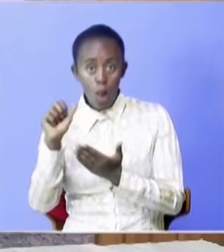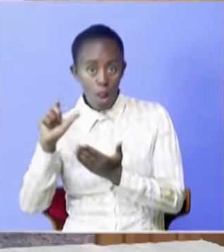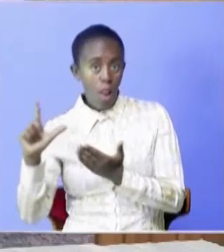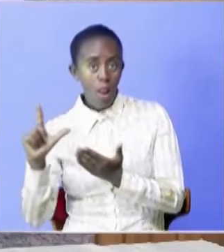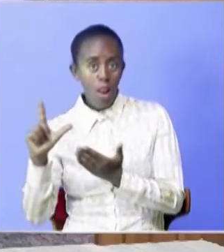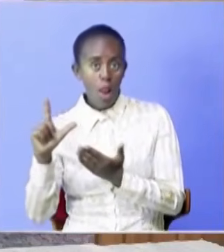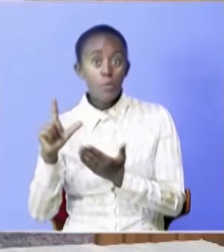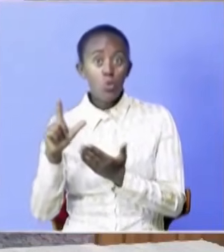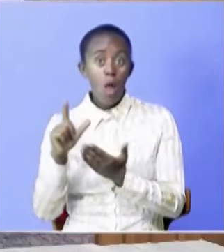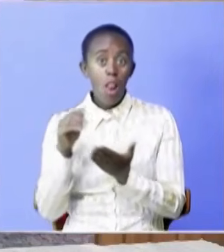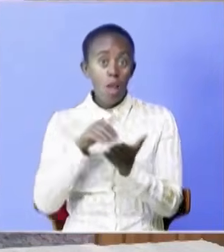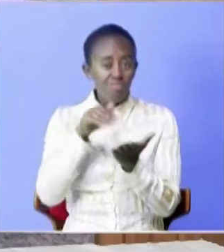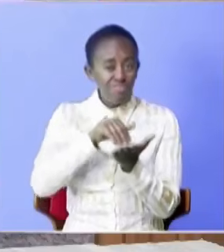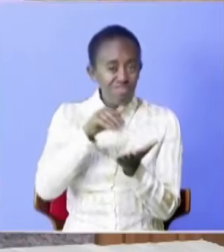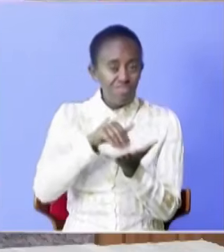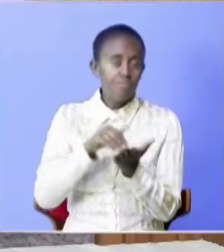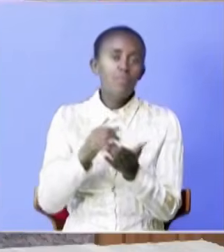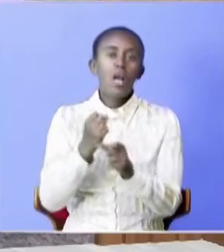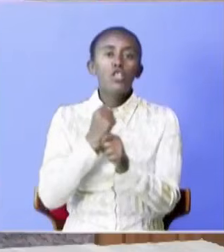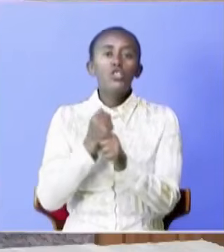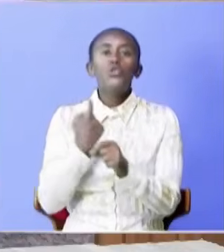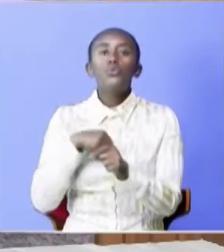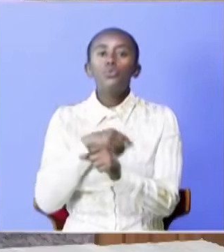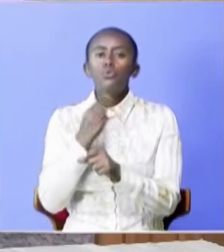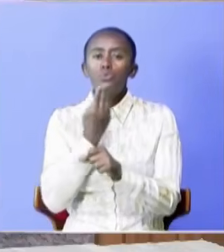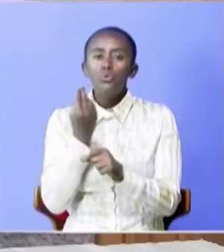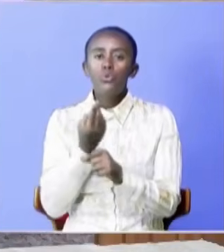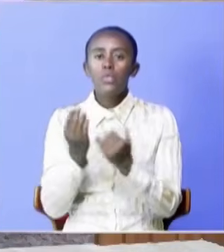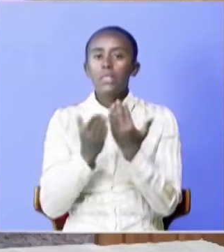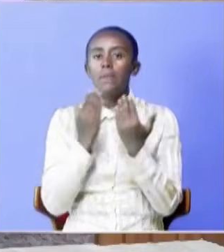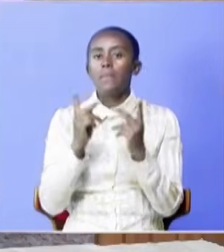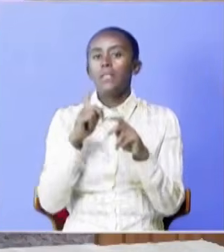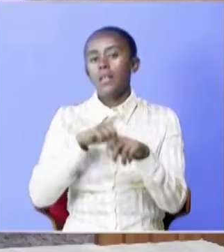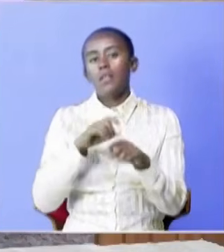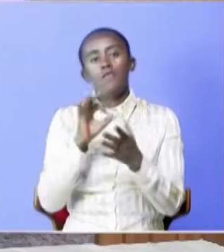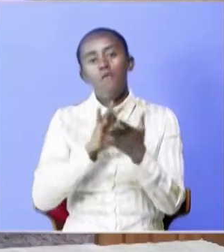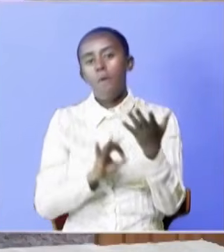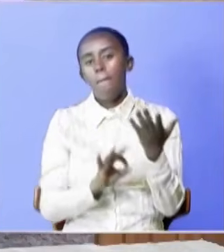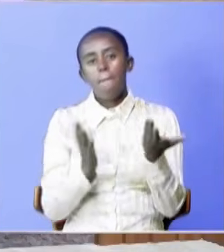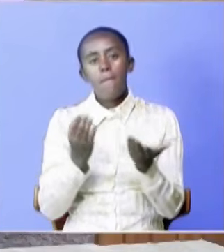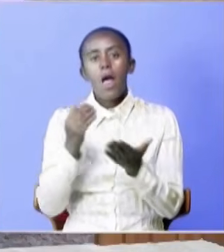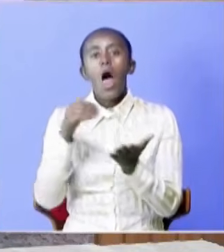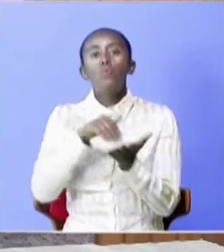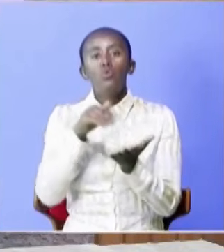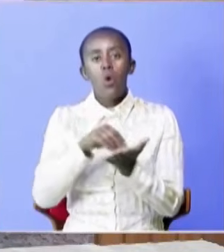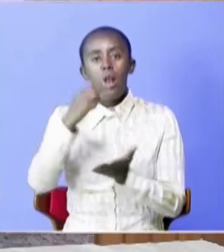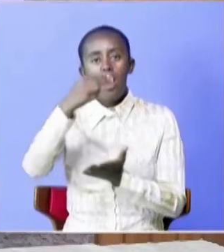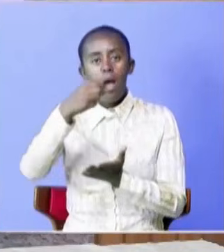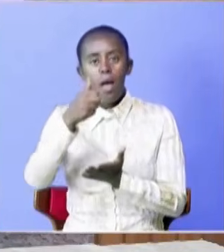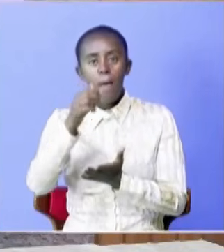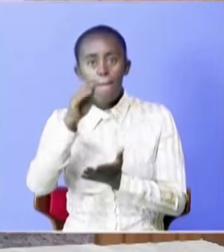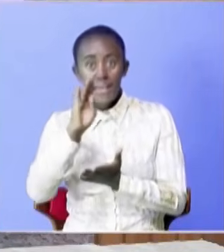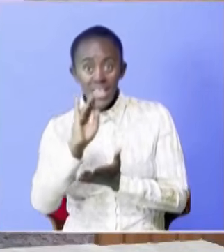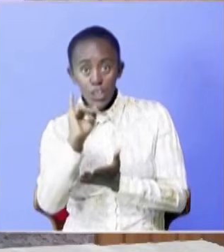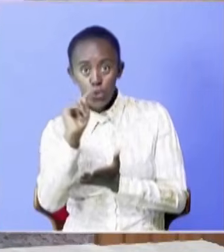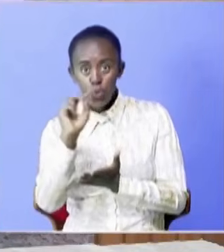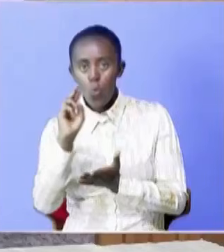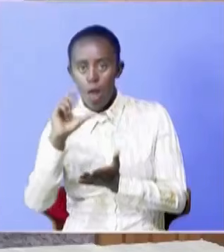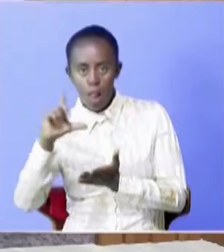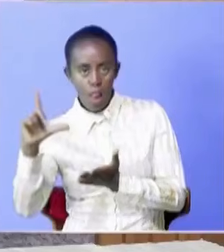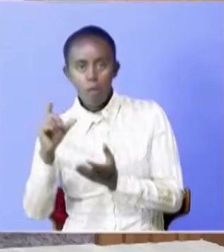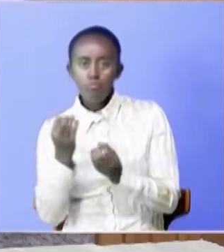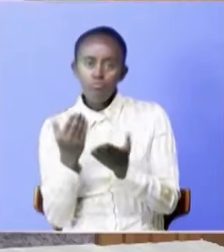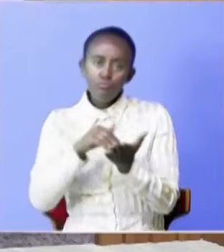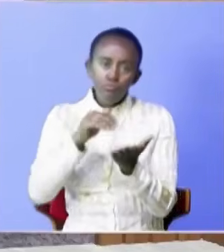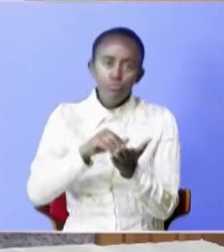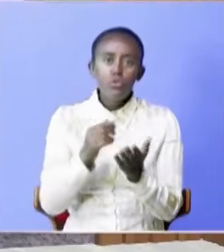so we use it to express the simple present form, habitual actions. Things that we do a lot.